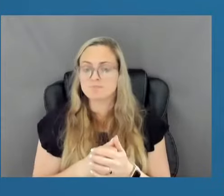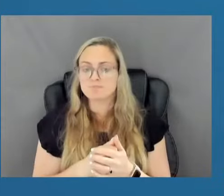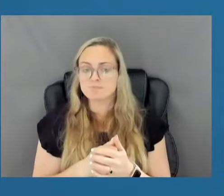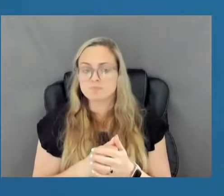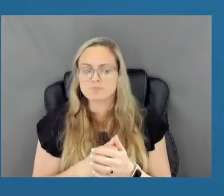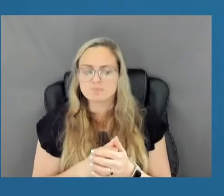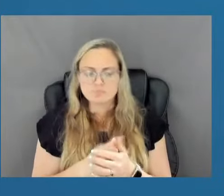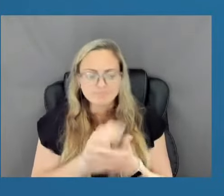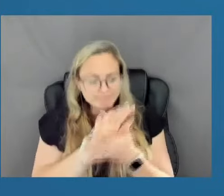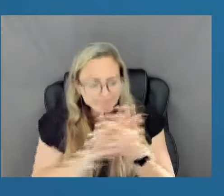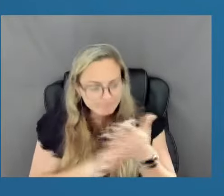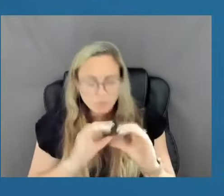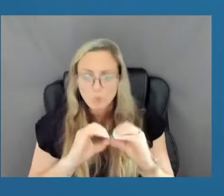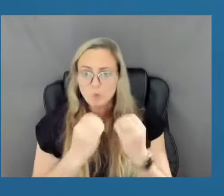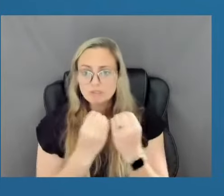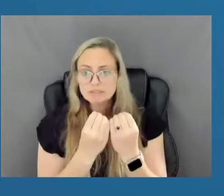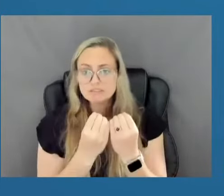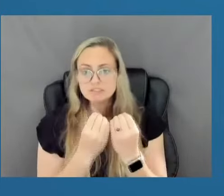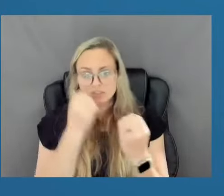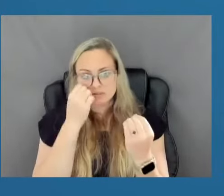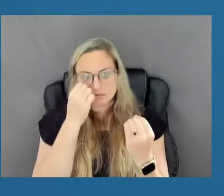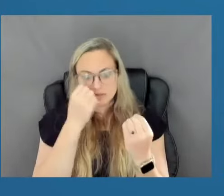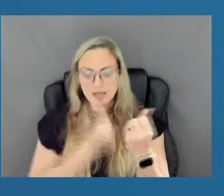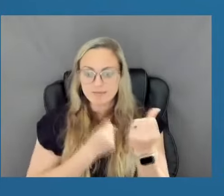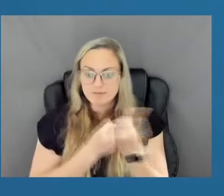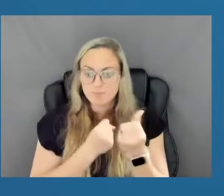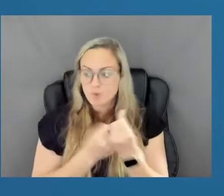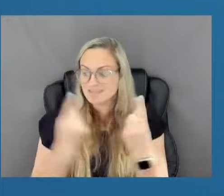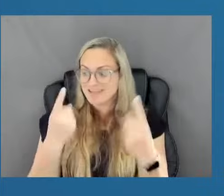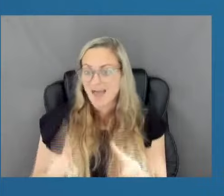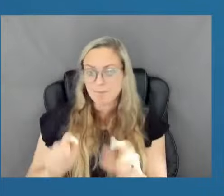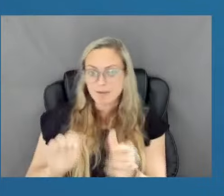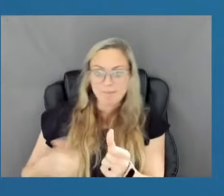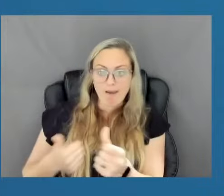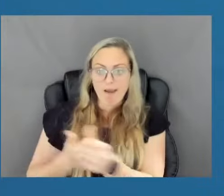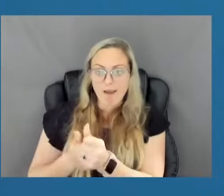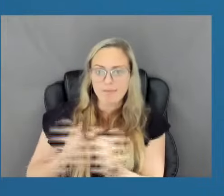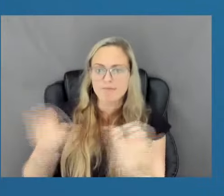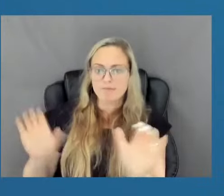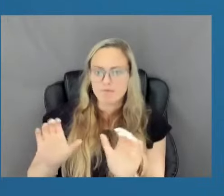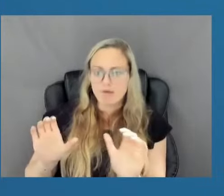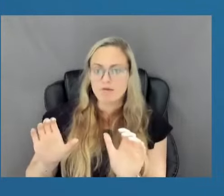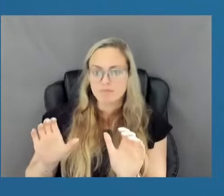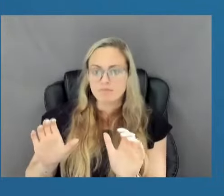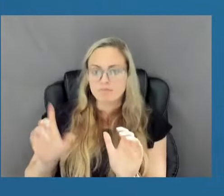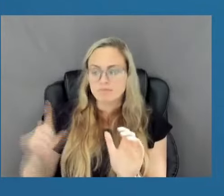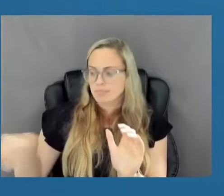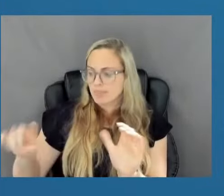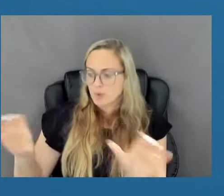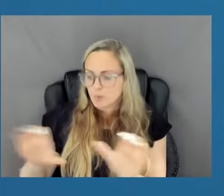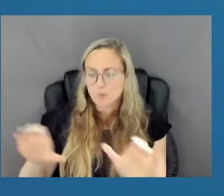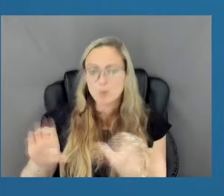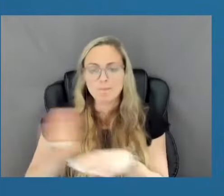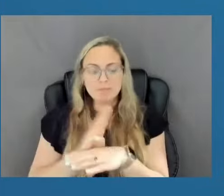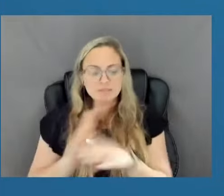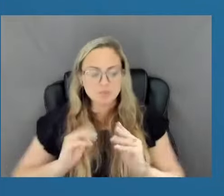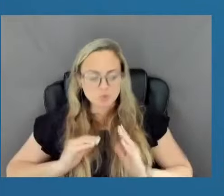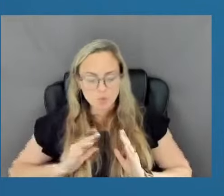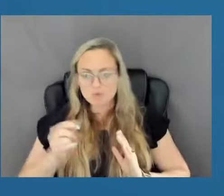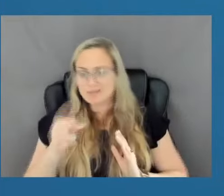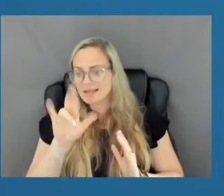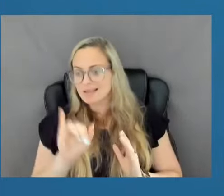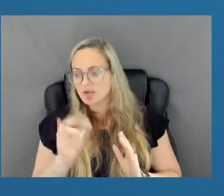the organizations where the behind-the-scenes work gets done. Business owners like the great Larry and Jackie